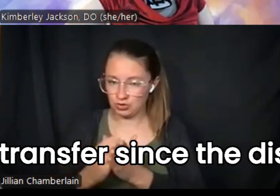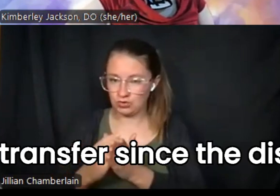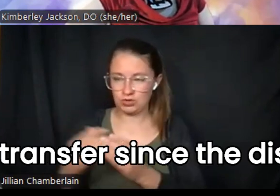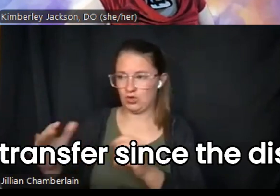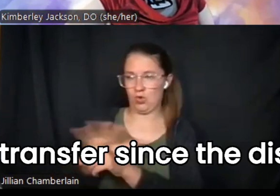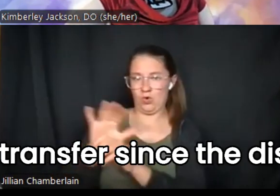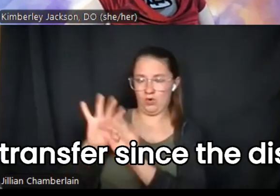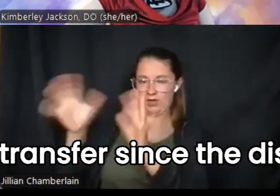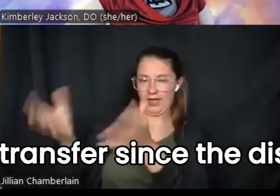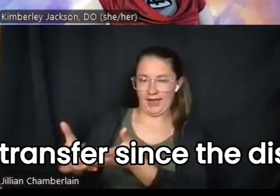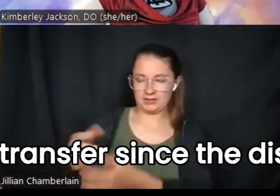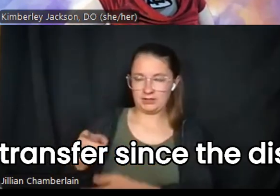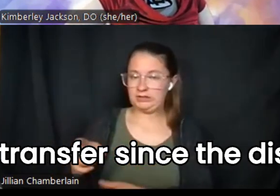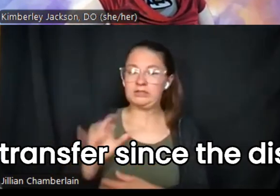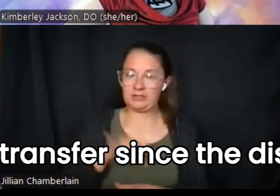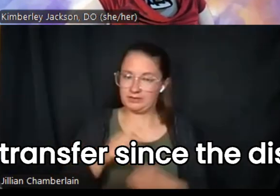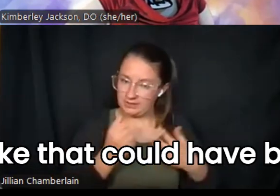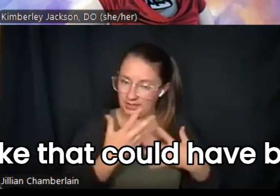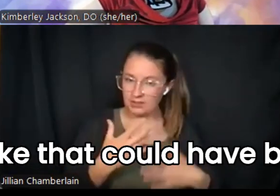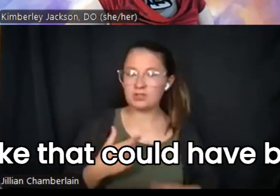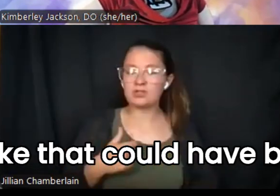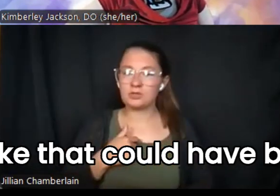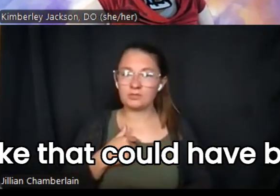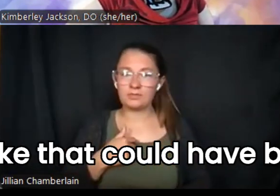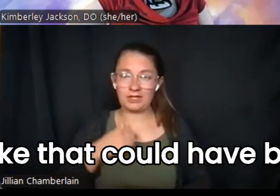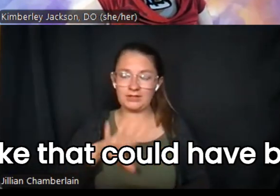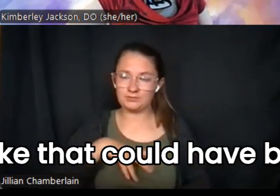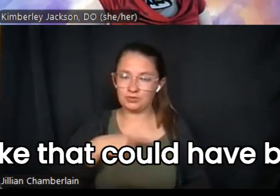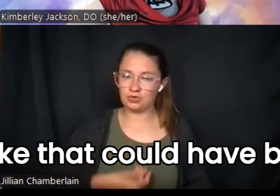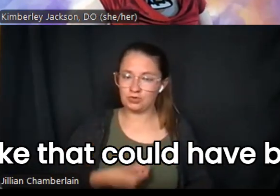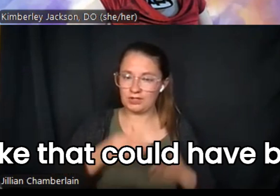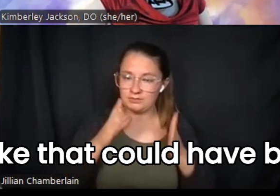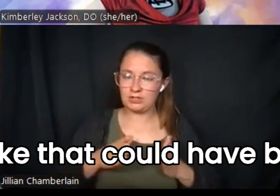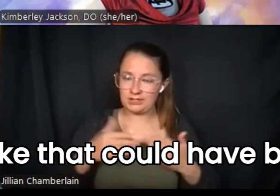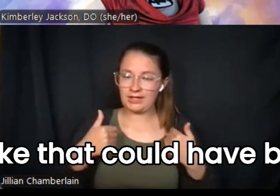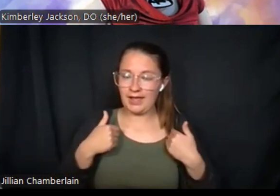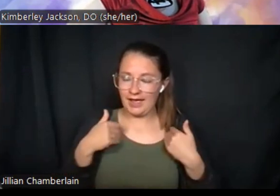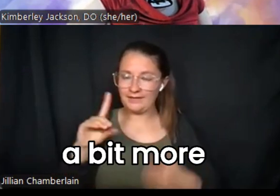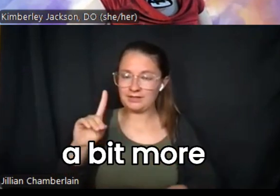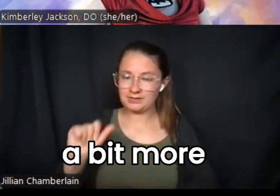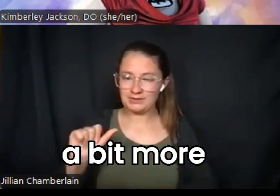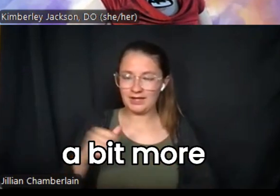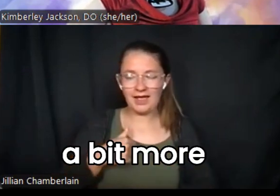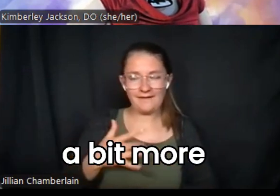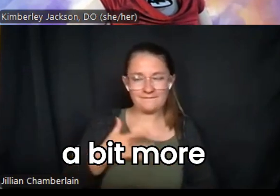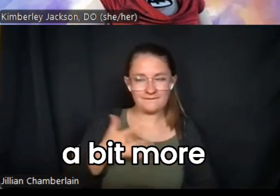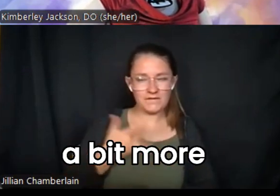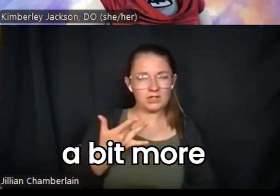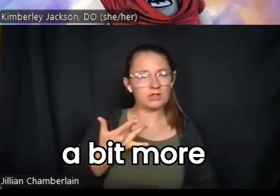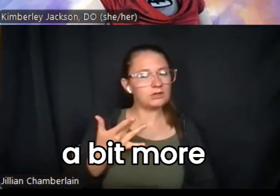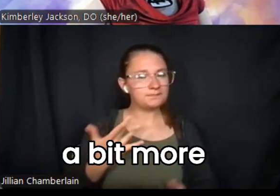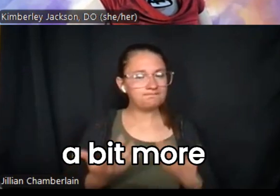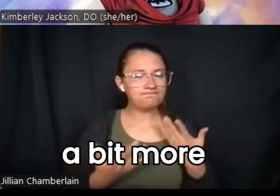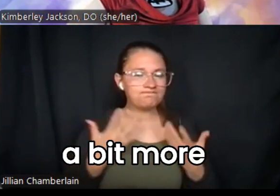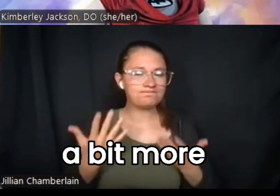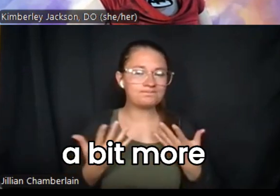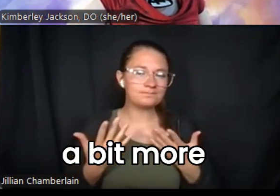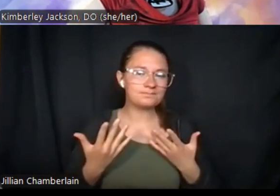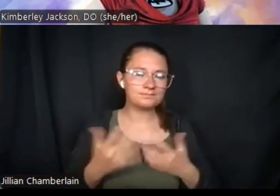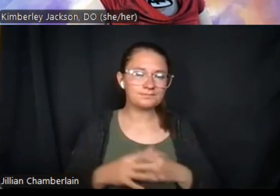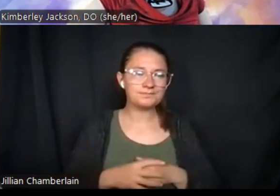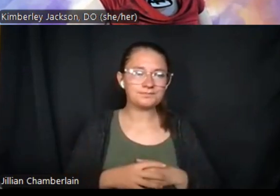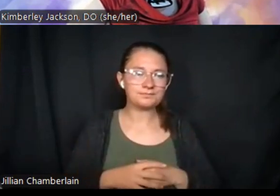honestly, as a trans person with a disability, I do feel like that could have been a bit more,